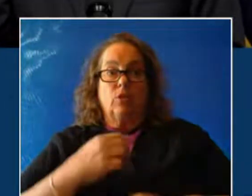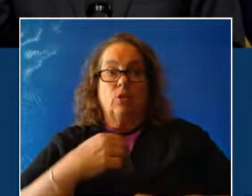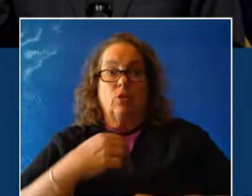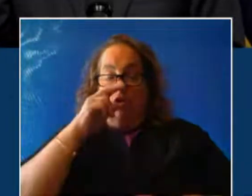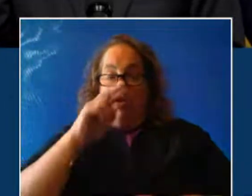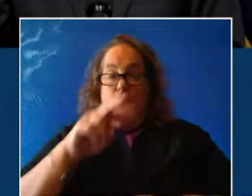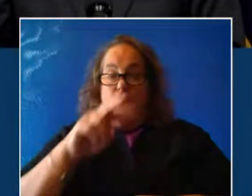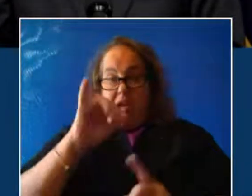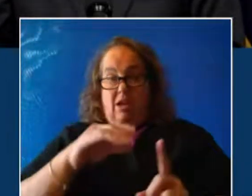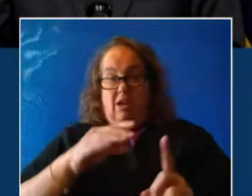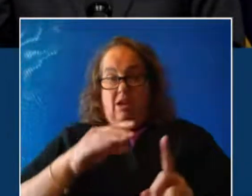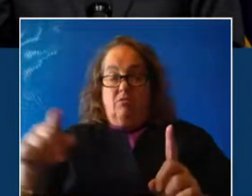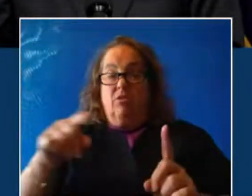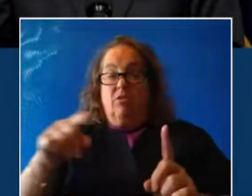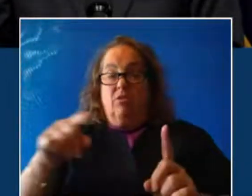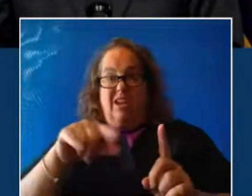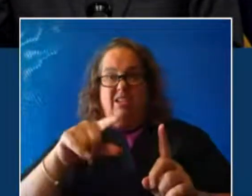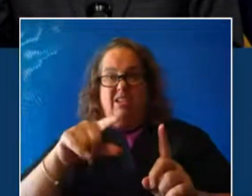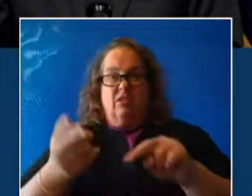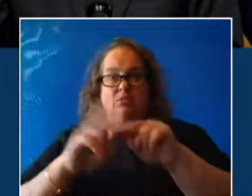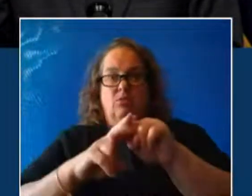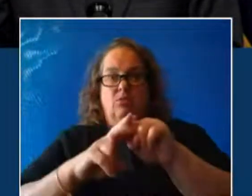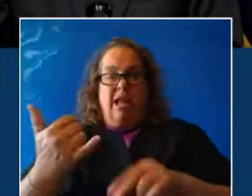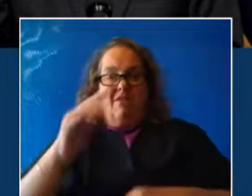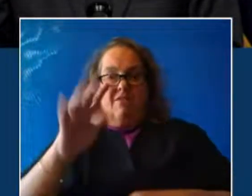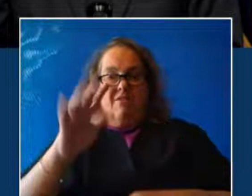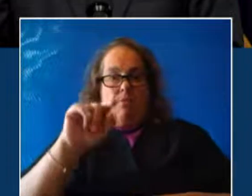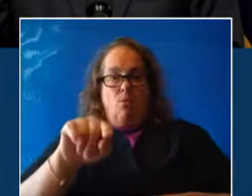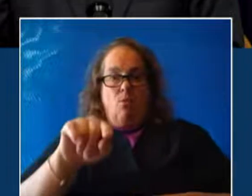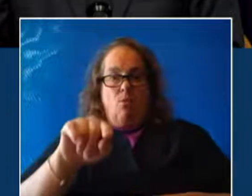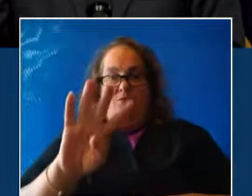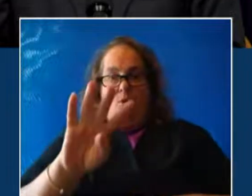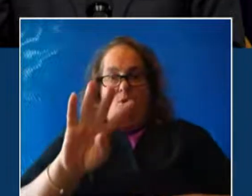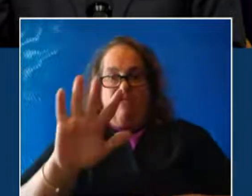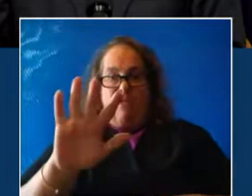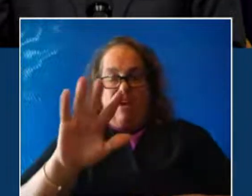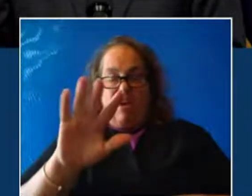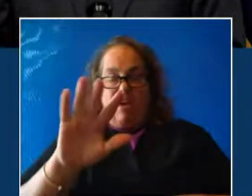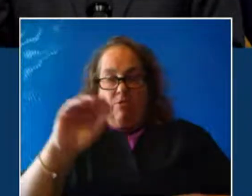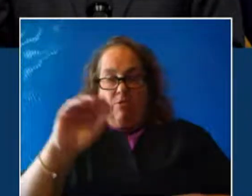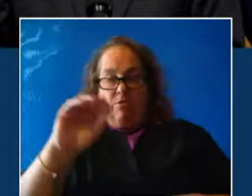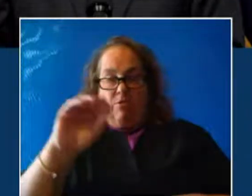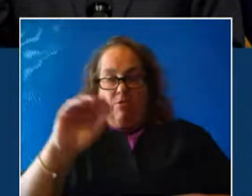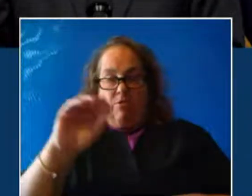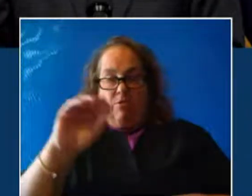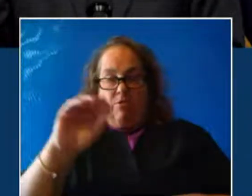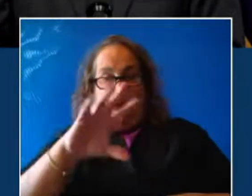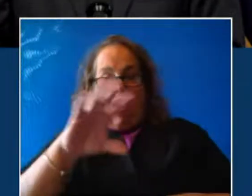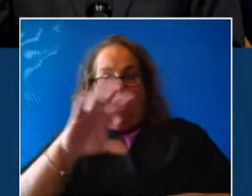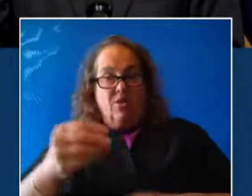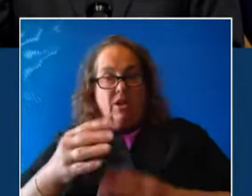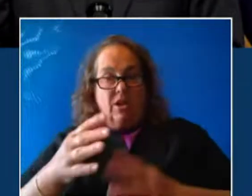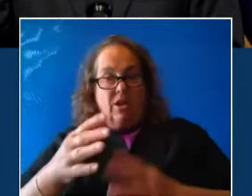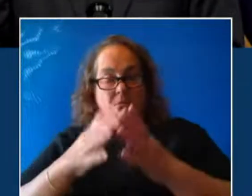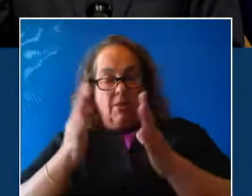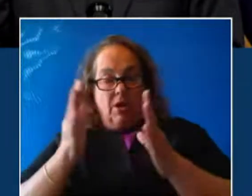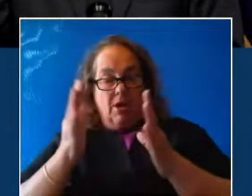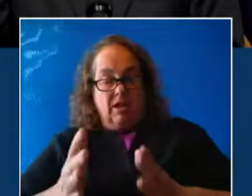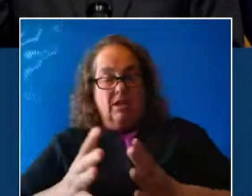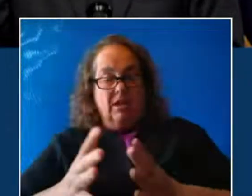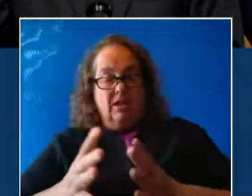now 5.45% Black or African American. That was 5.2% last